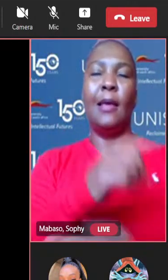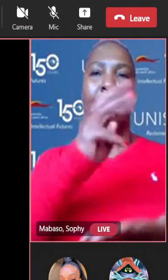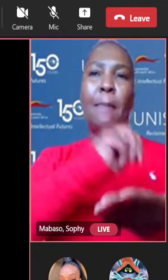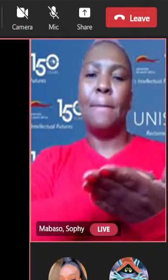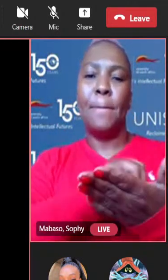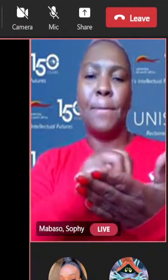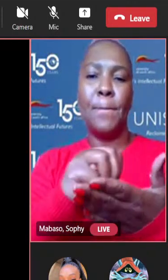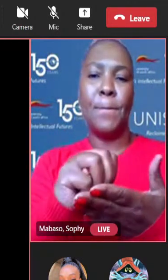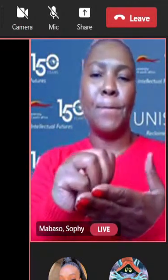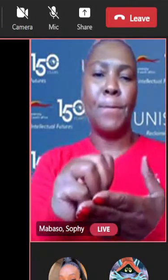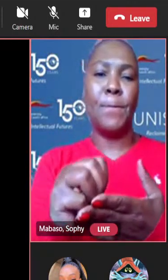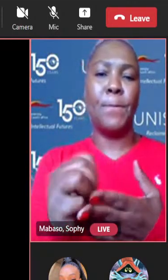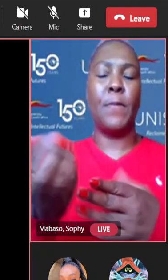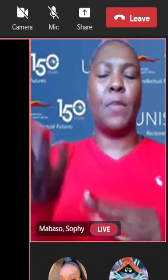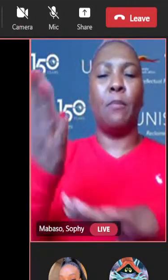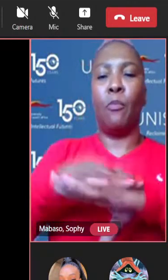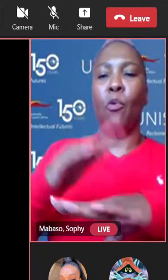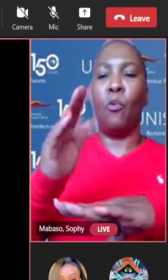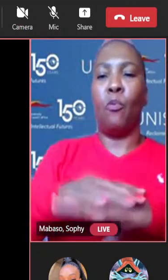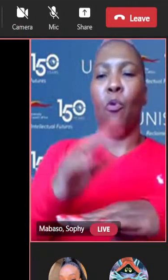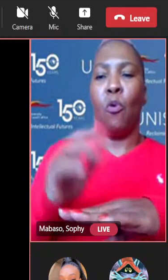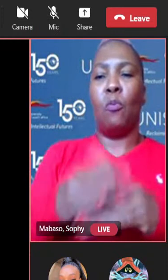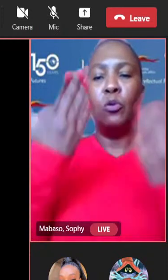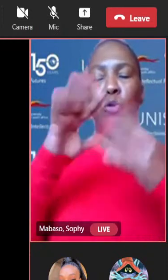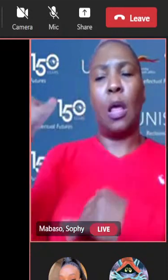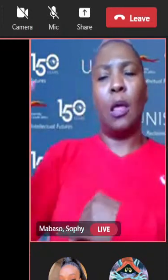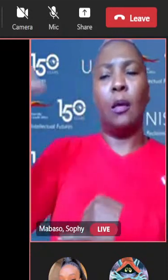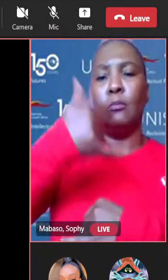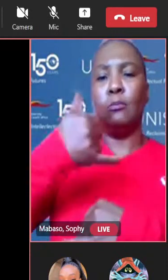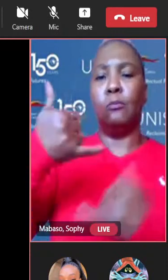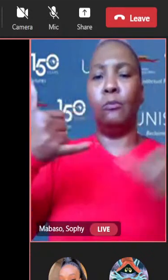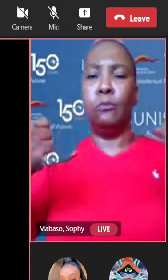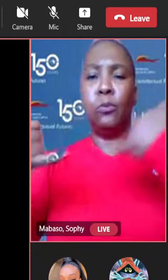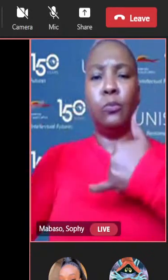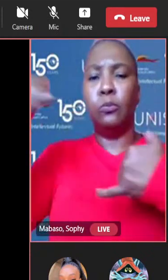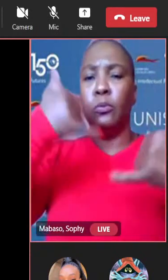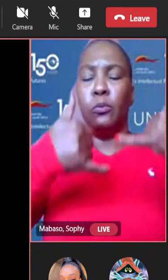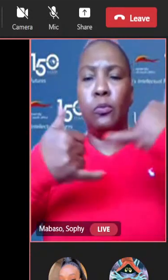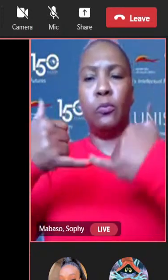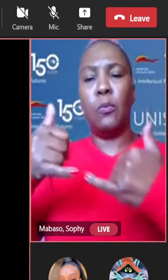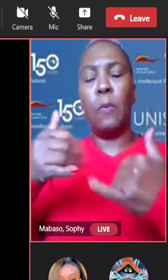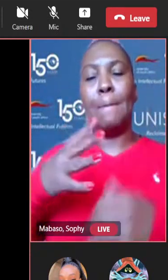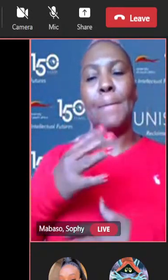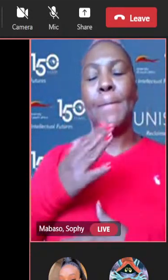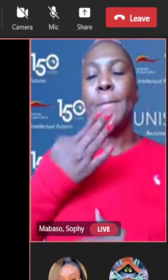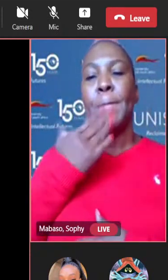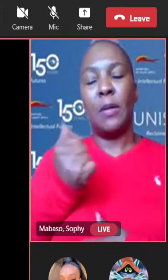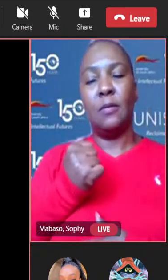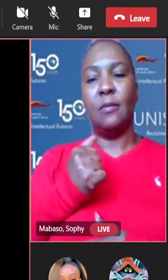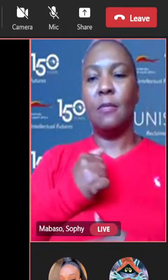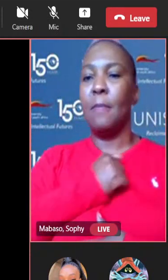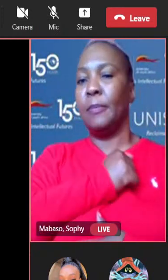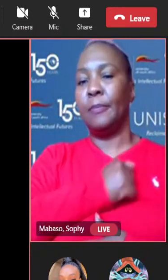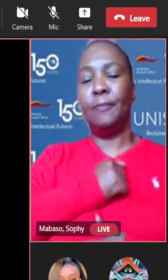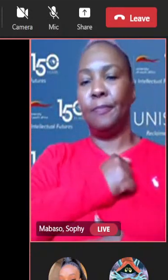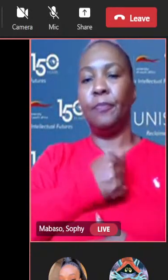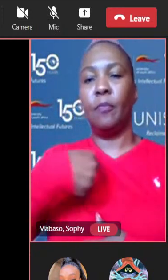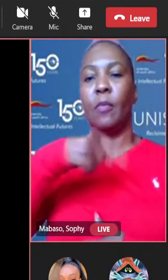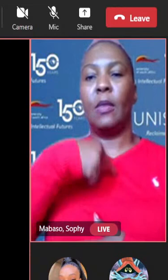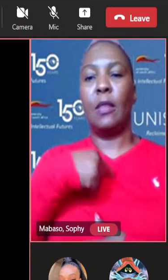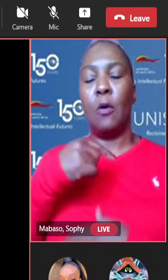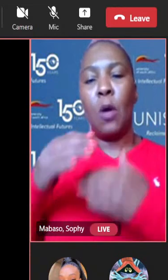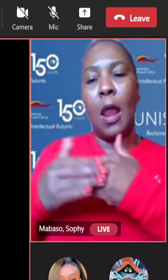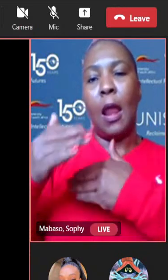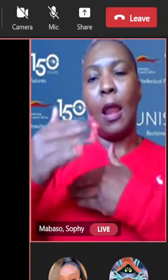volumes, like during the application and the registration period, please bear with us. We do extend our